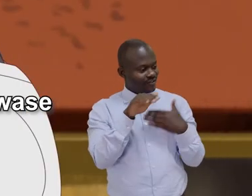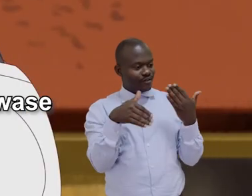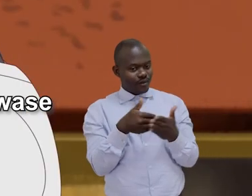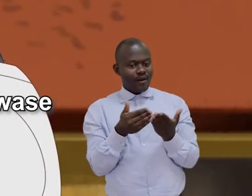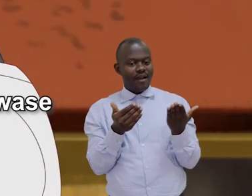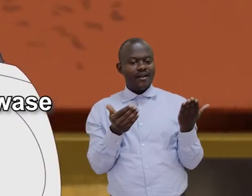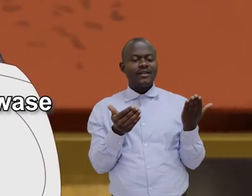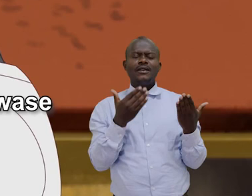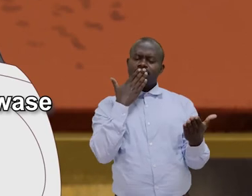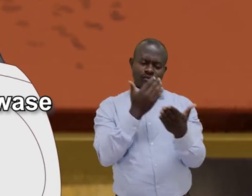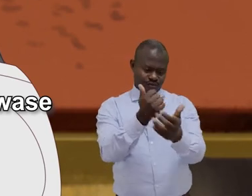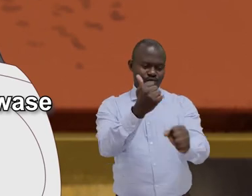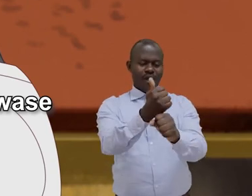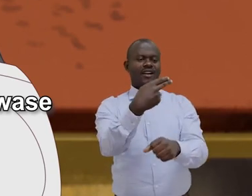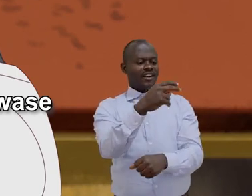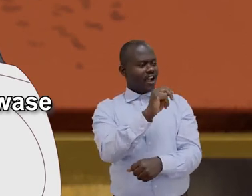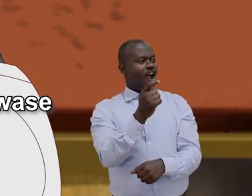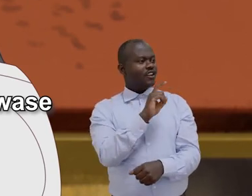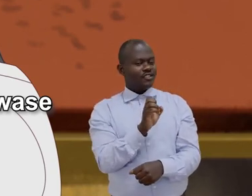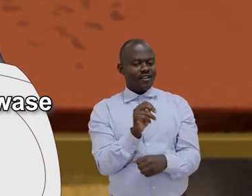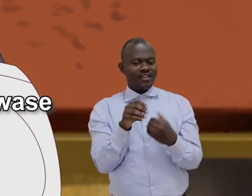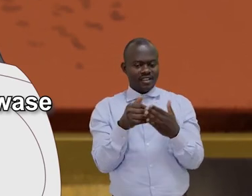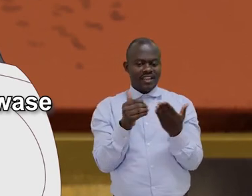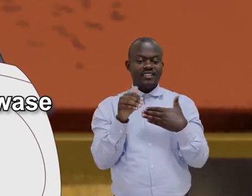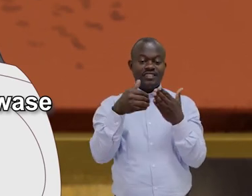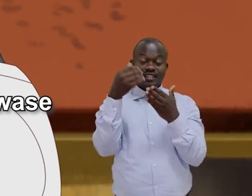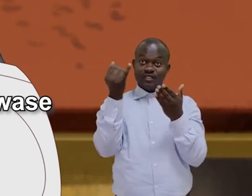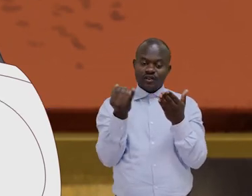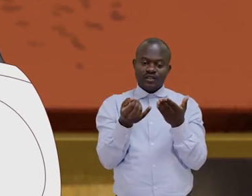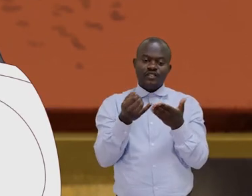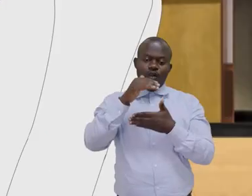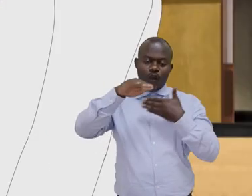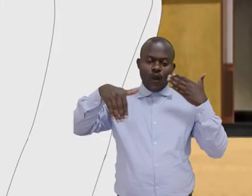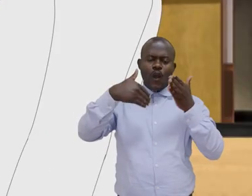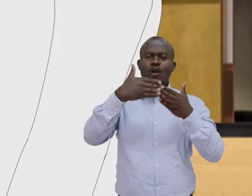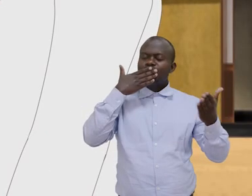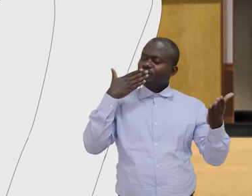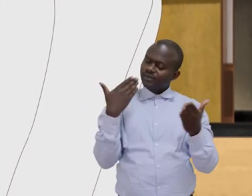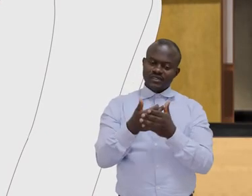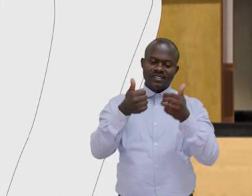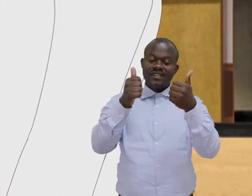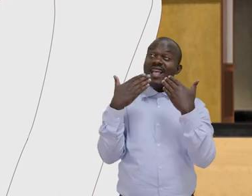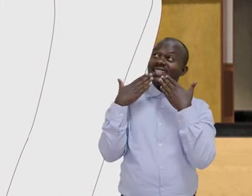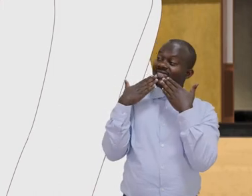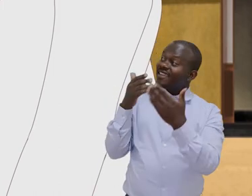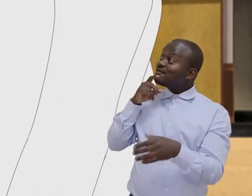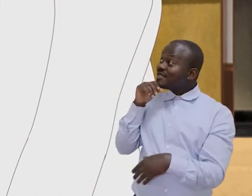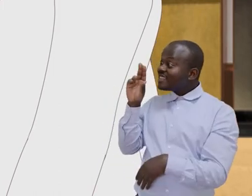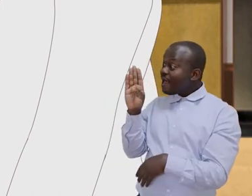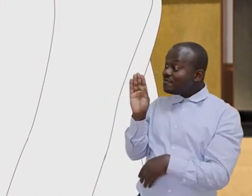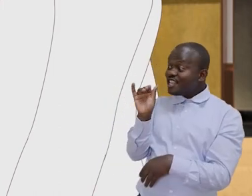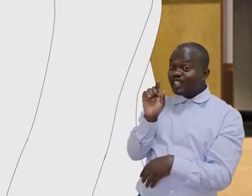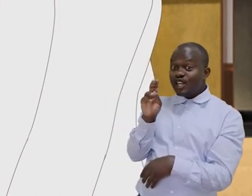work, Ganza and Uwase. The drawings are all good! Thank you, Mr. Dishimo. Ganza, draw